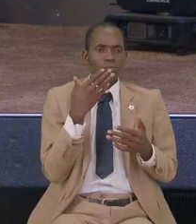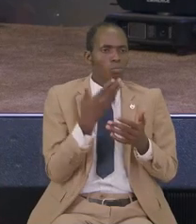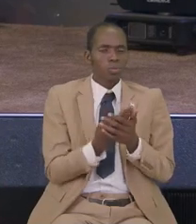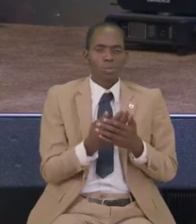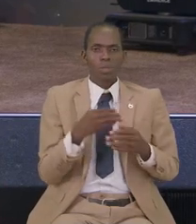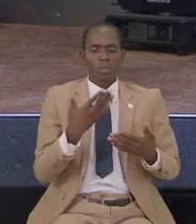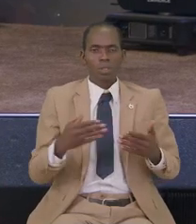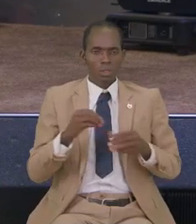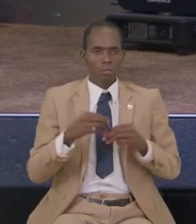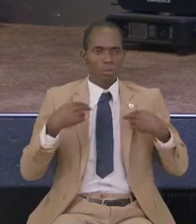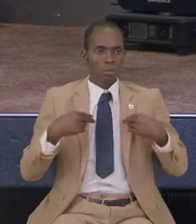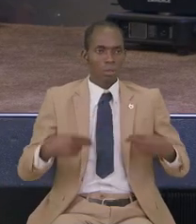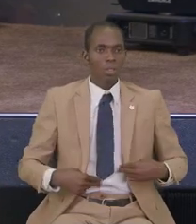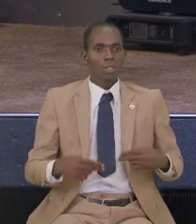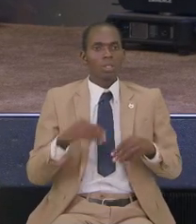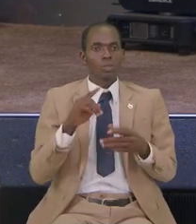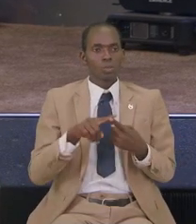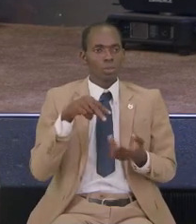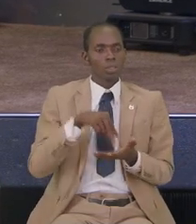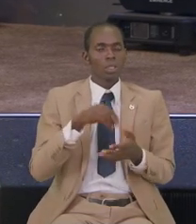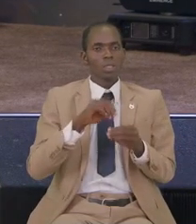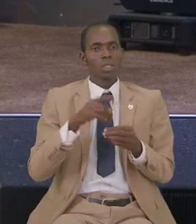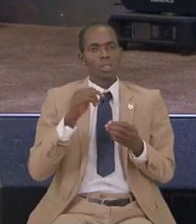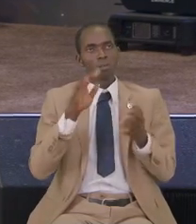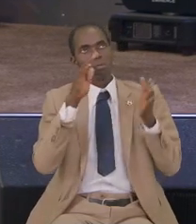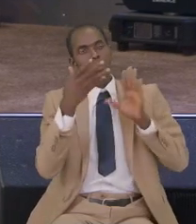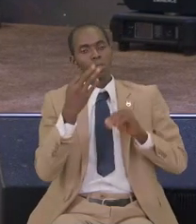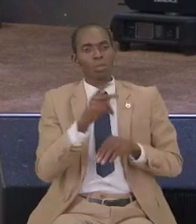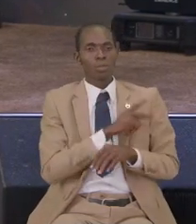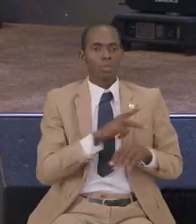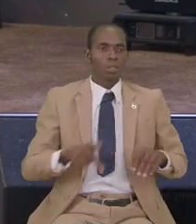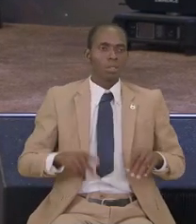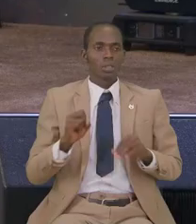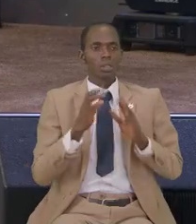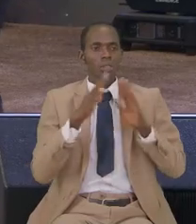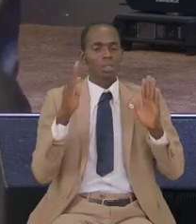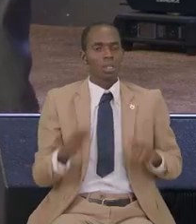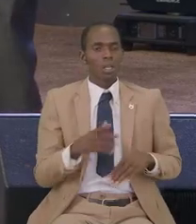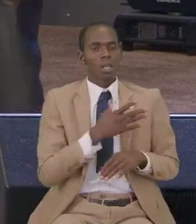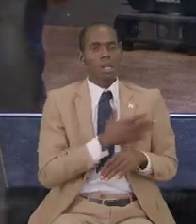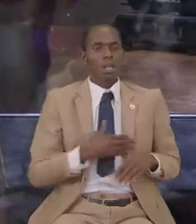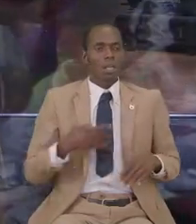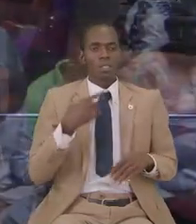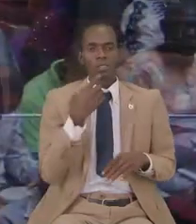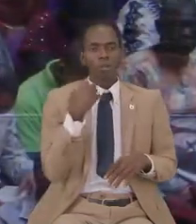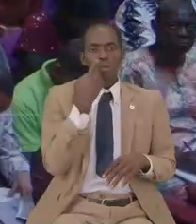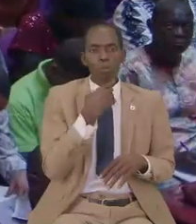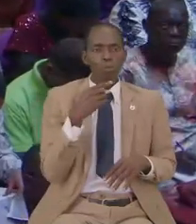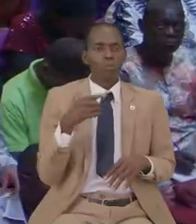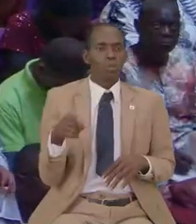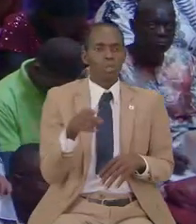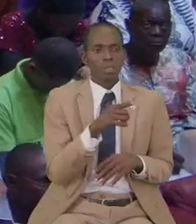to stand in the presence of the king in the palace. And then it says, whom we